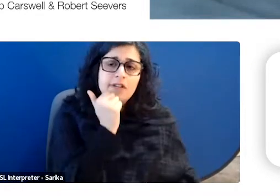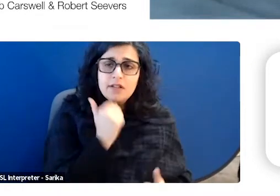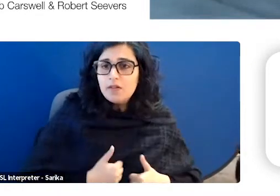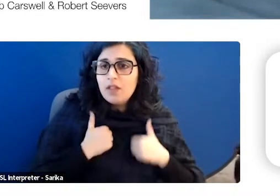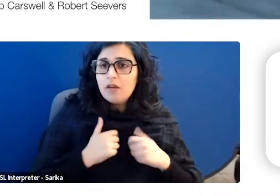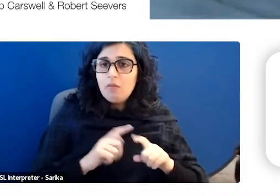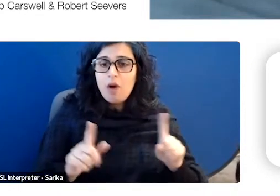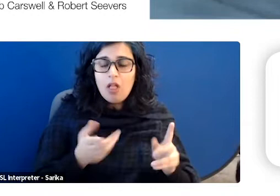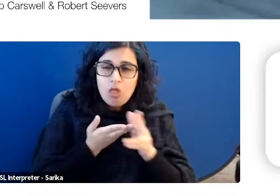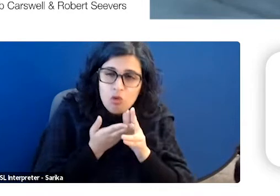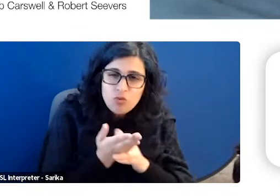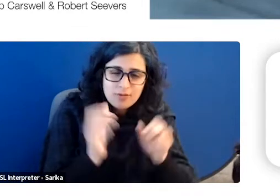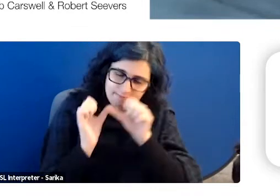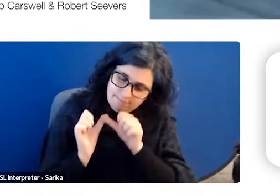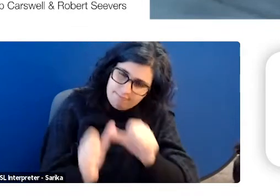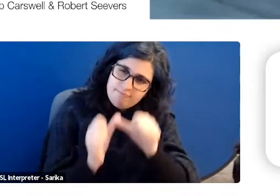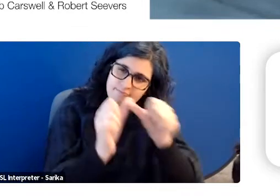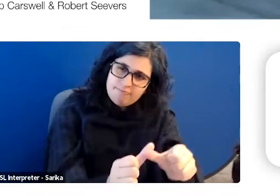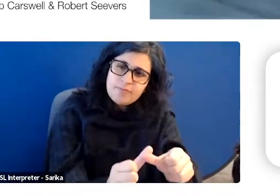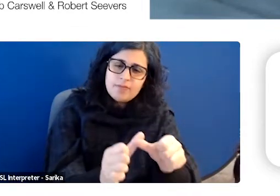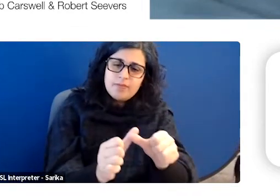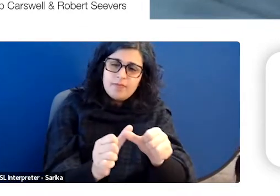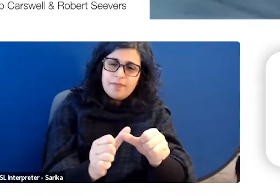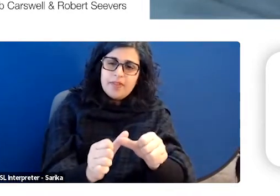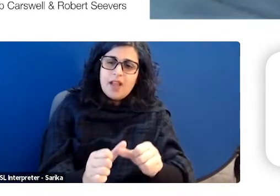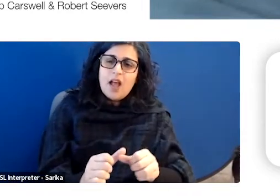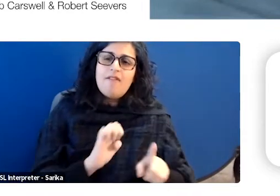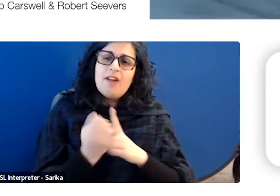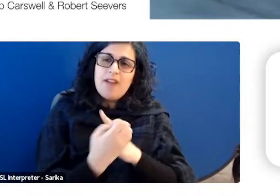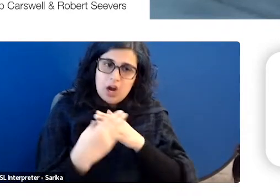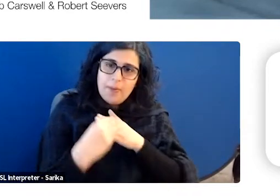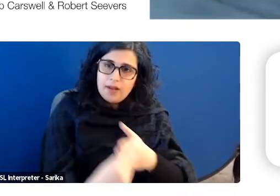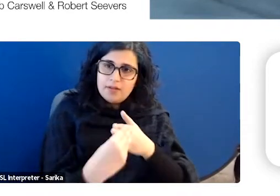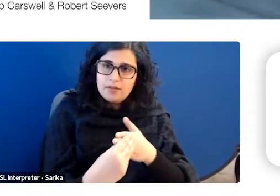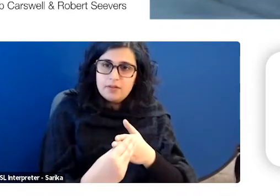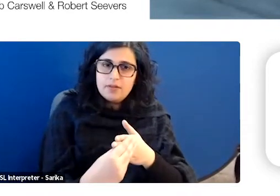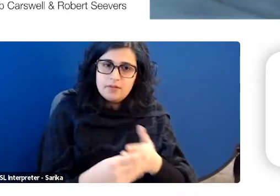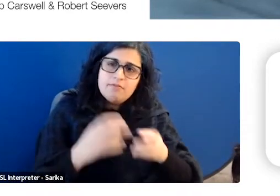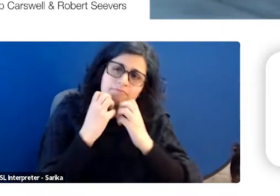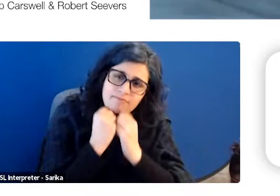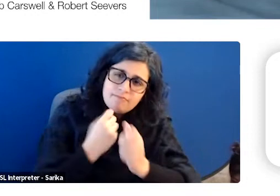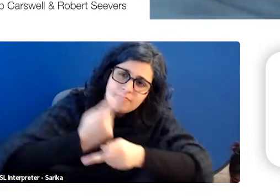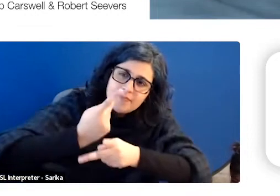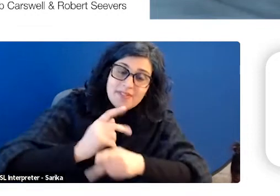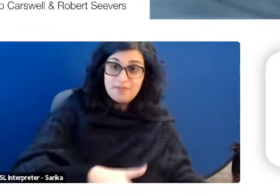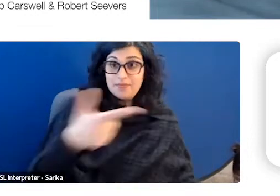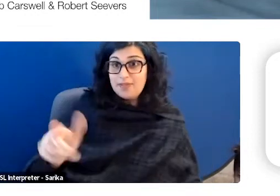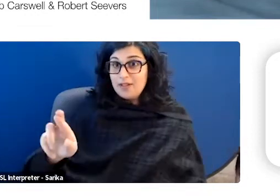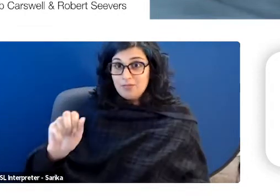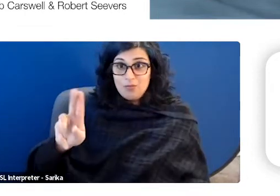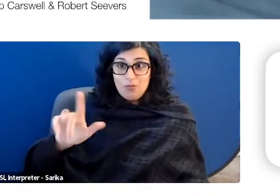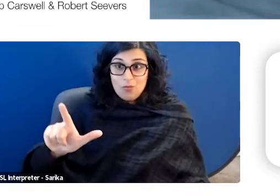that they do it through a sustainable model of environmental stewardship. And so now I will pass it on to Raul.